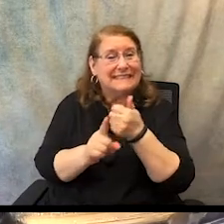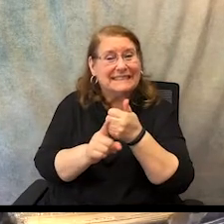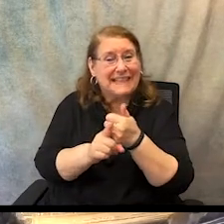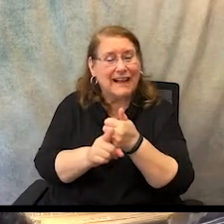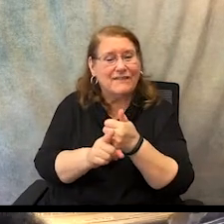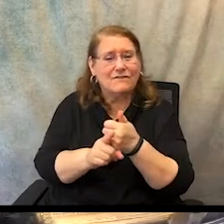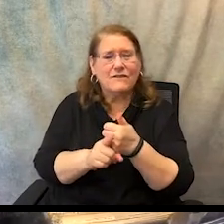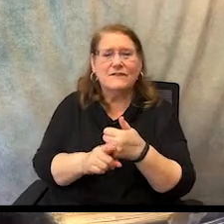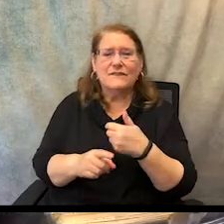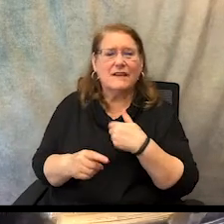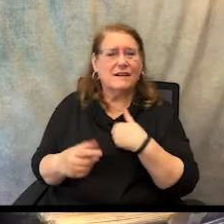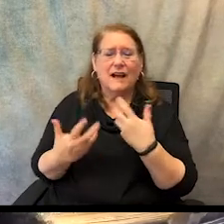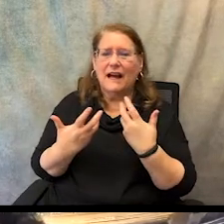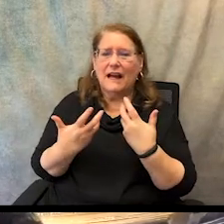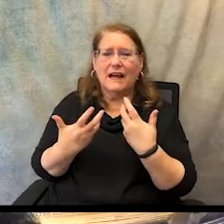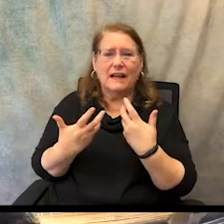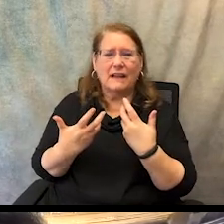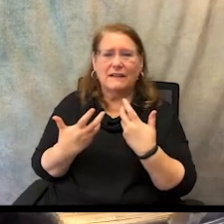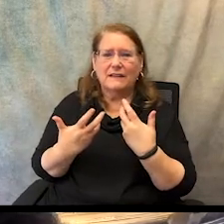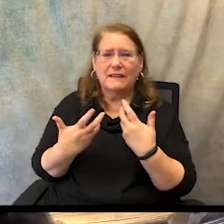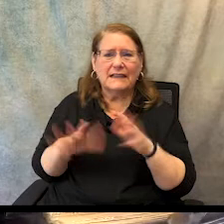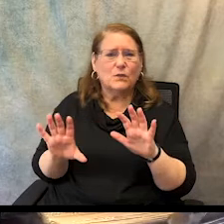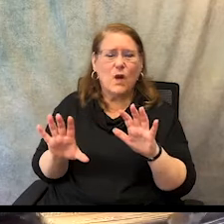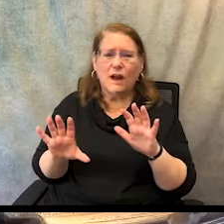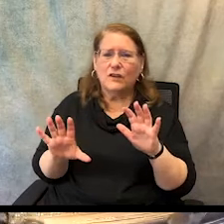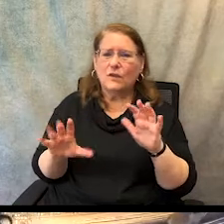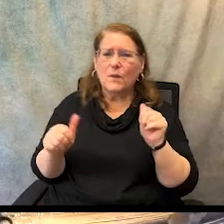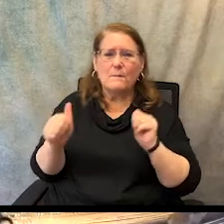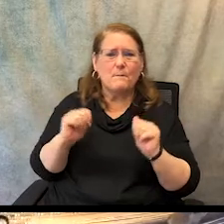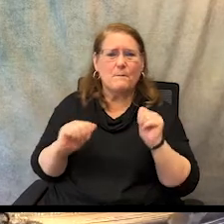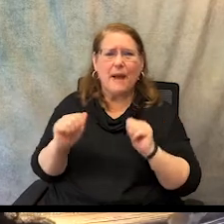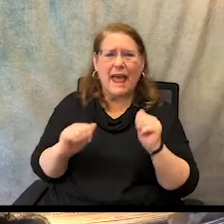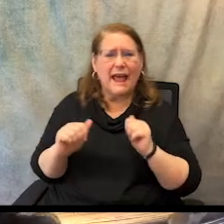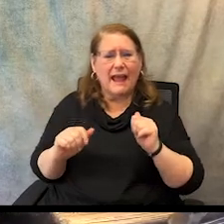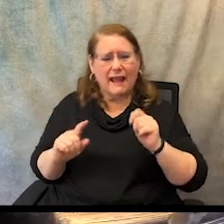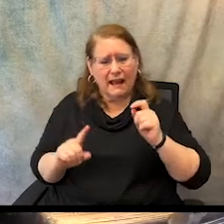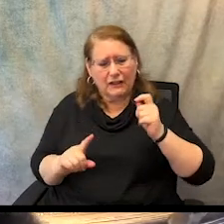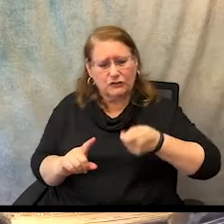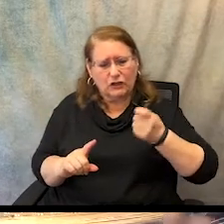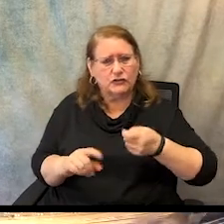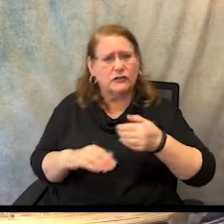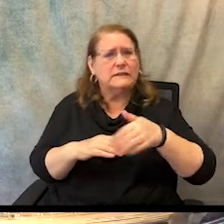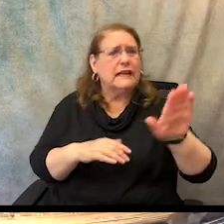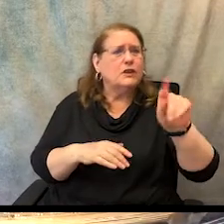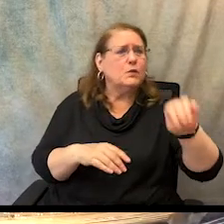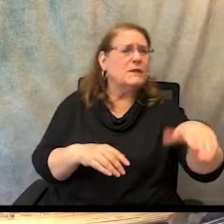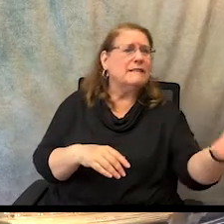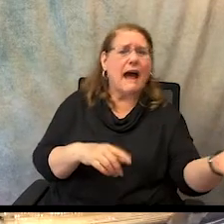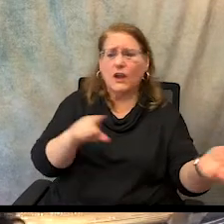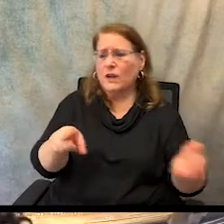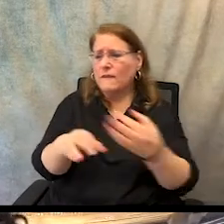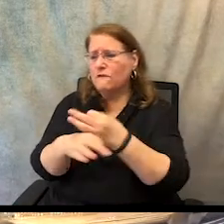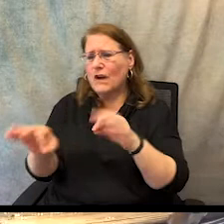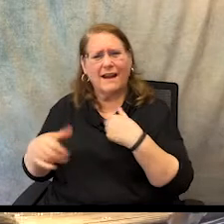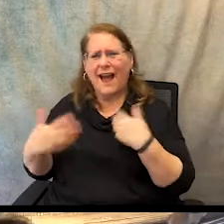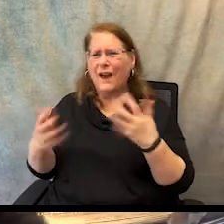in dramaturgy of the movie, I didn't want to play a judge, you know, to send somebody to the death and free somebody. I say, you